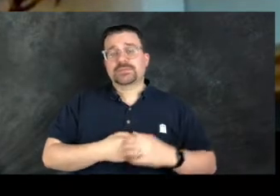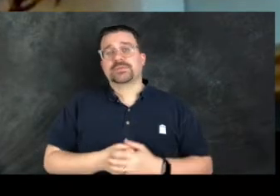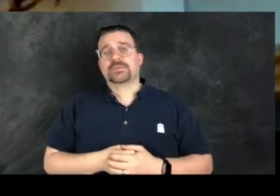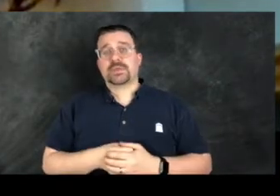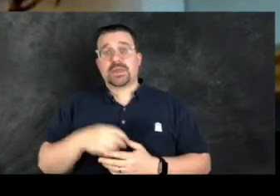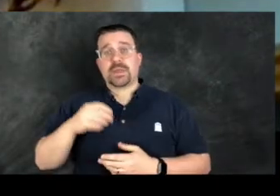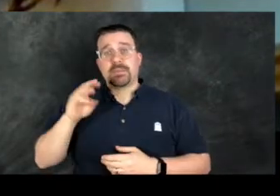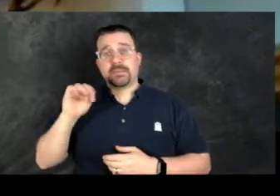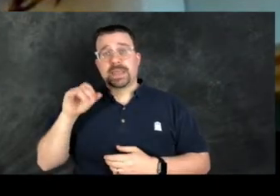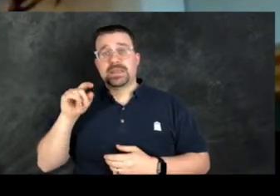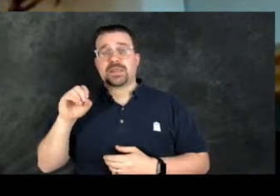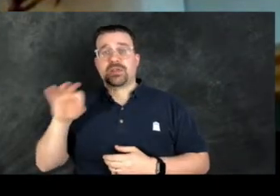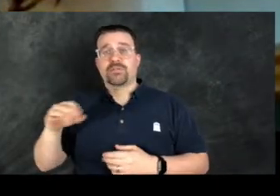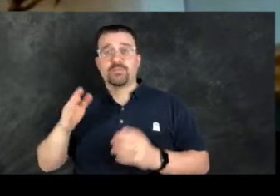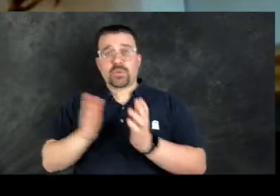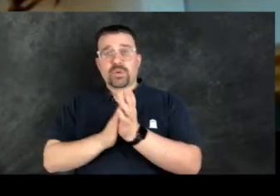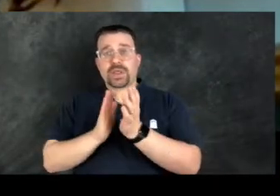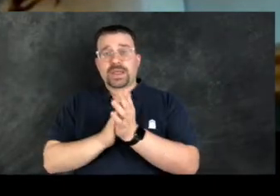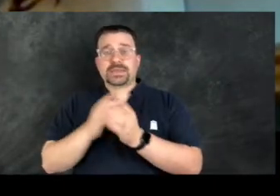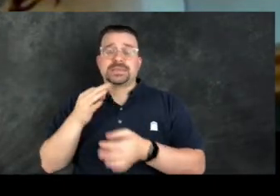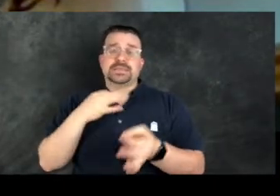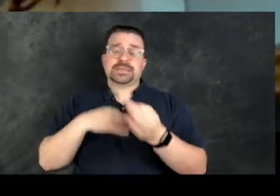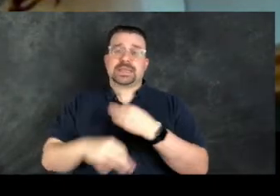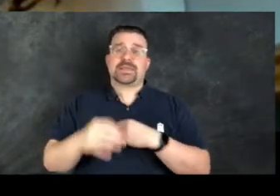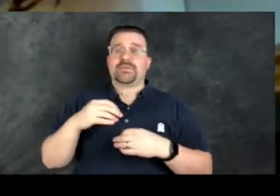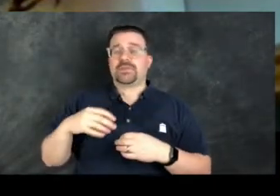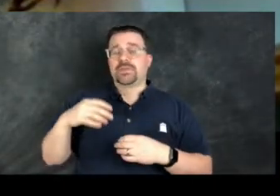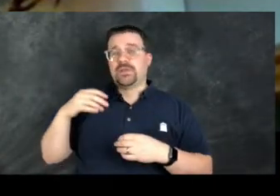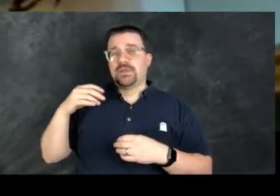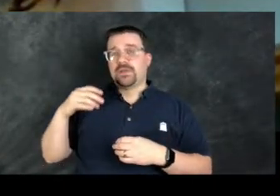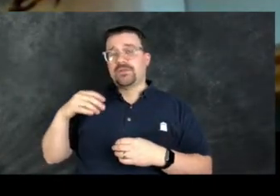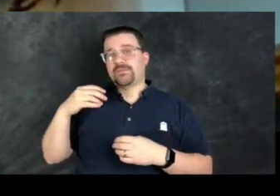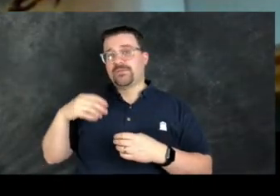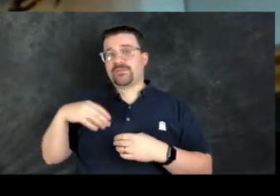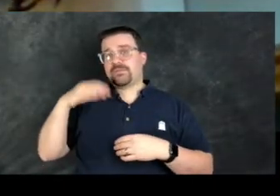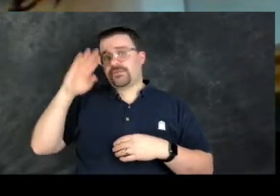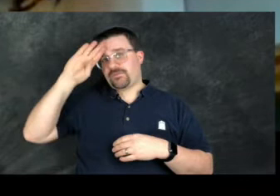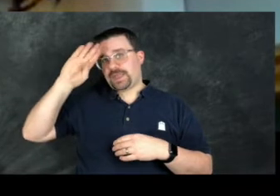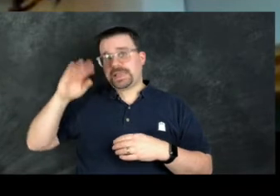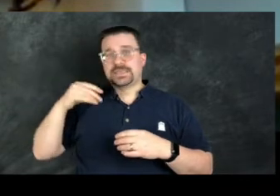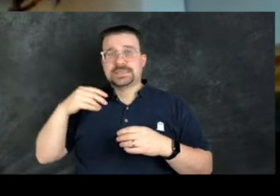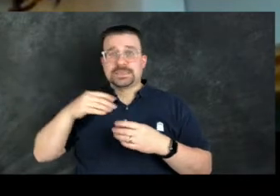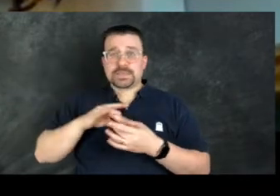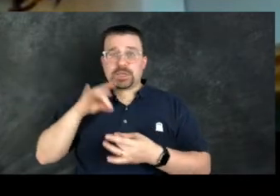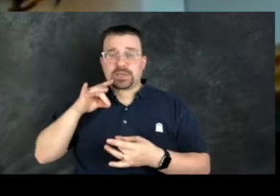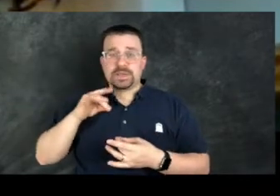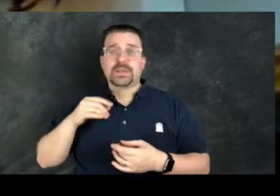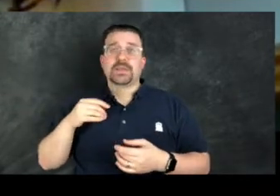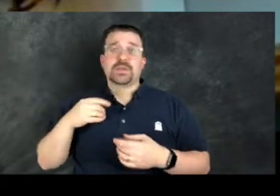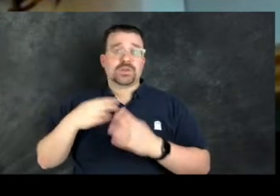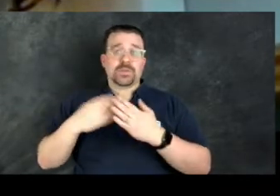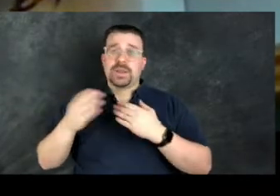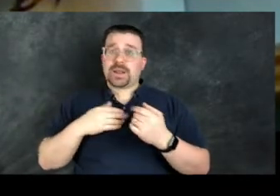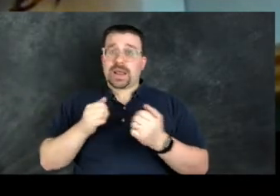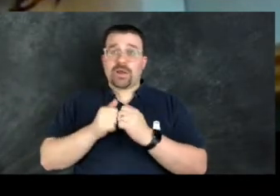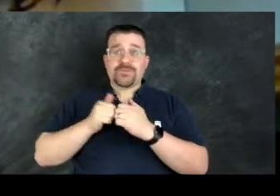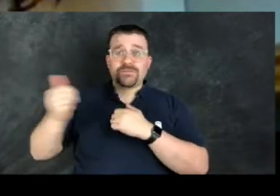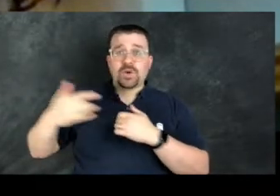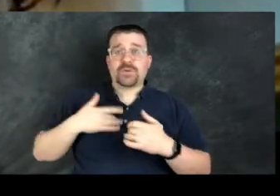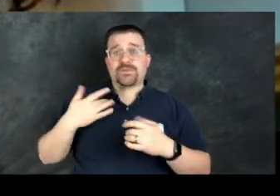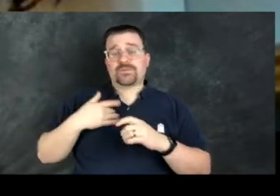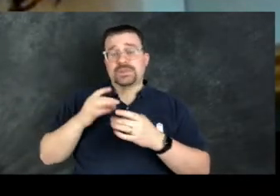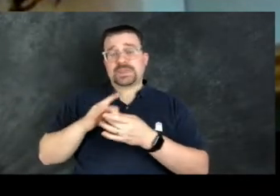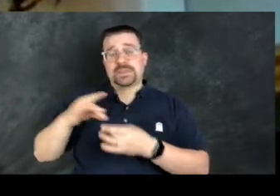a mantle of praise instead of a faint spirit. No matter how far we feel from the spirit of